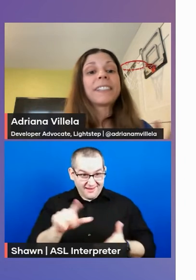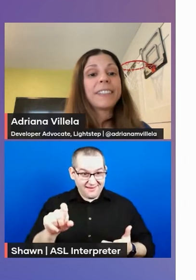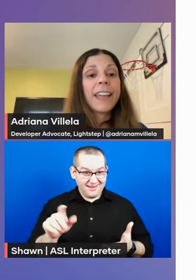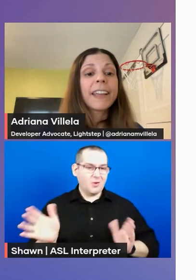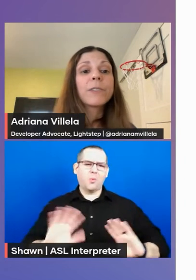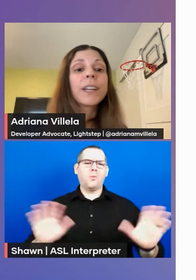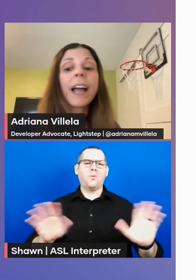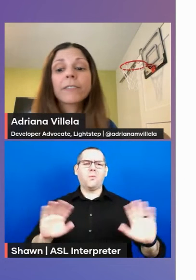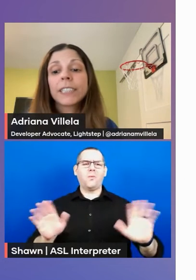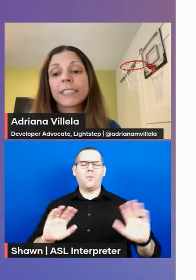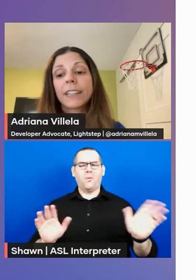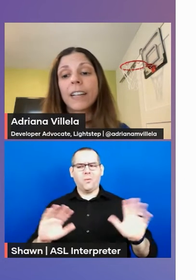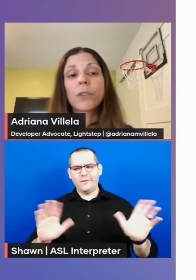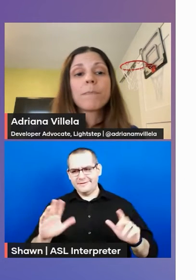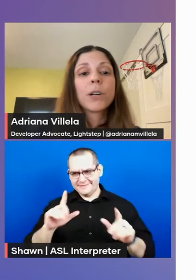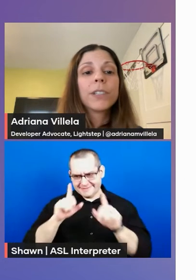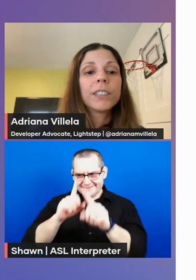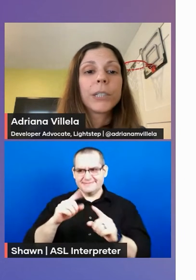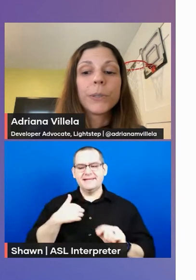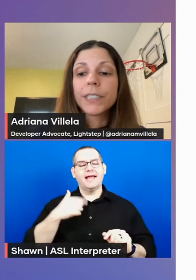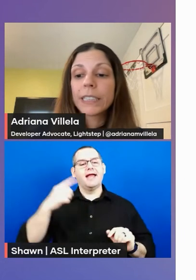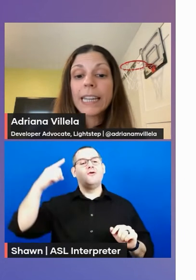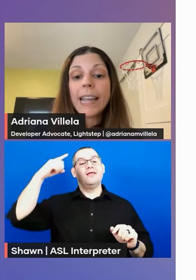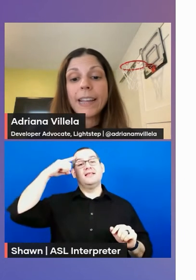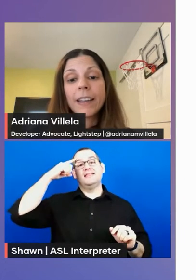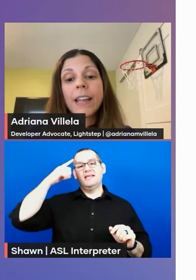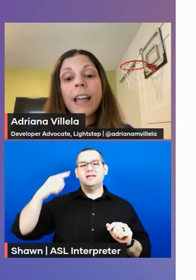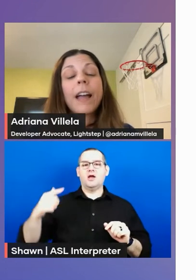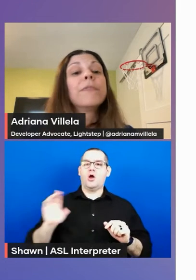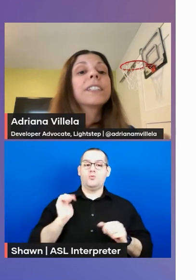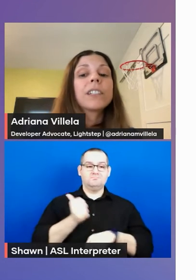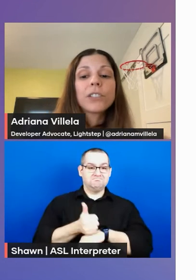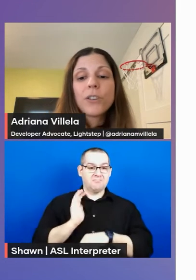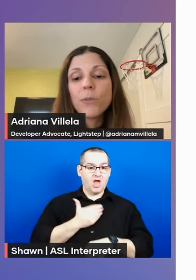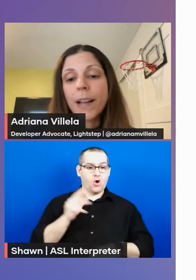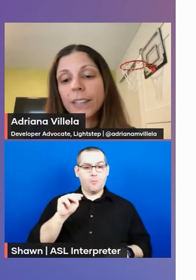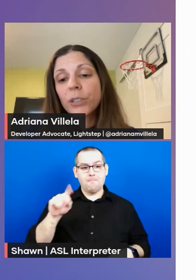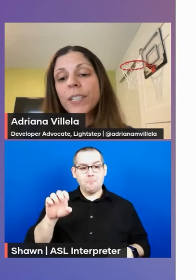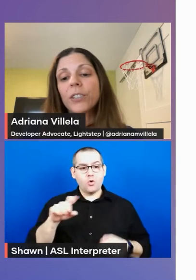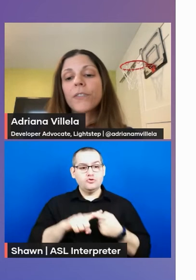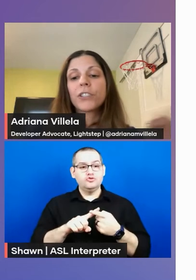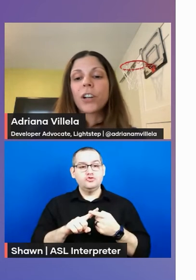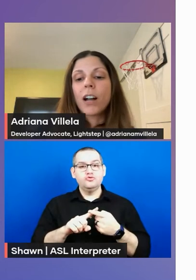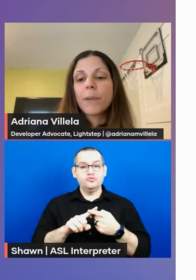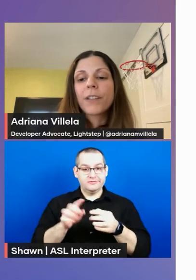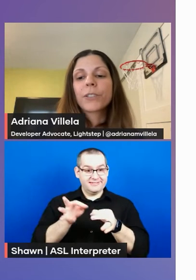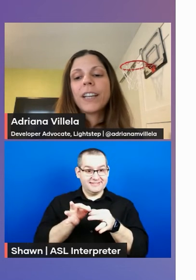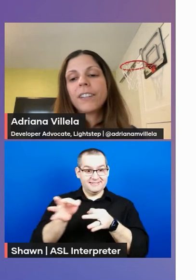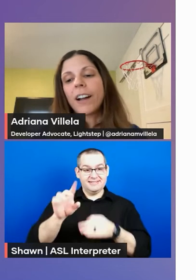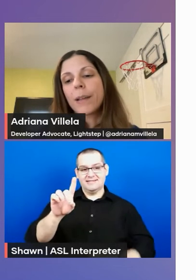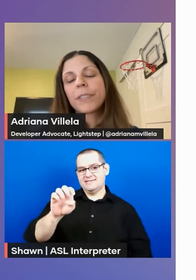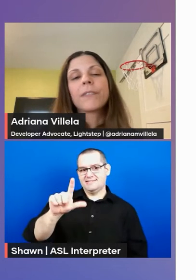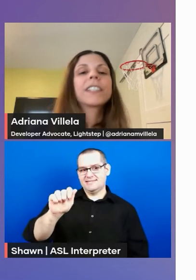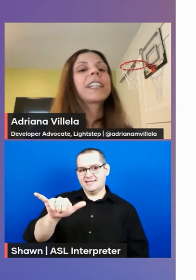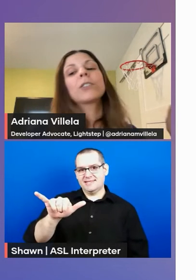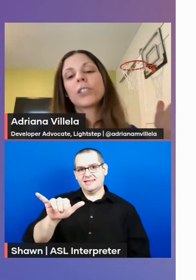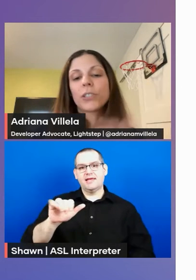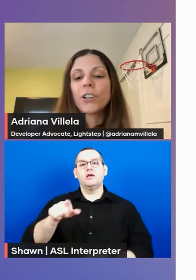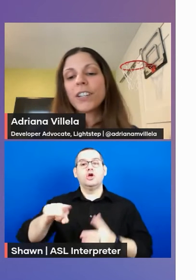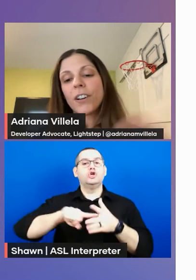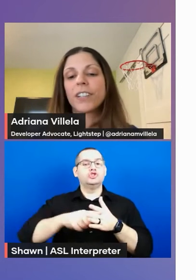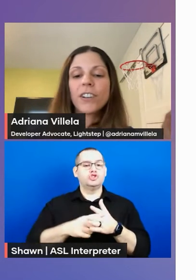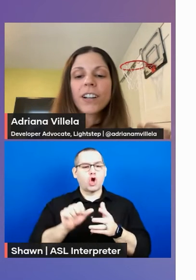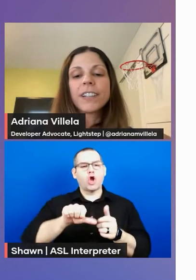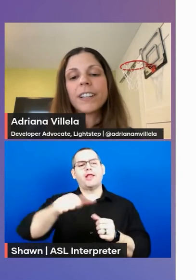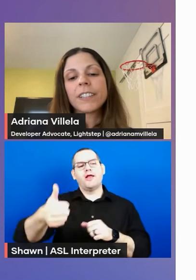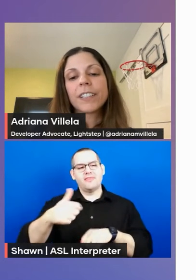So instead, we have to set our mode to delay. And this tells Nomad to restart the job another 10 times. And this cycle goes